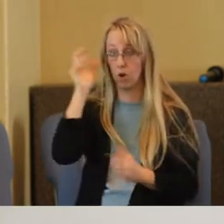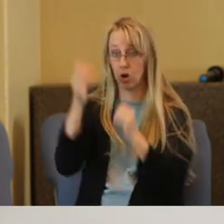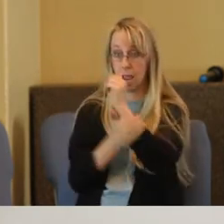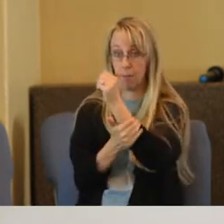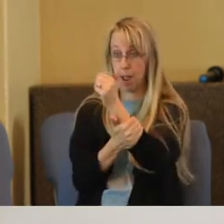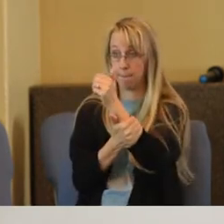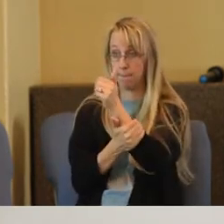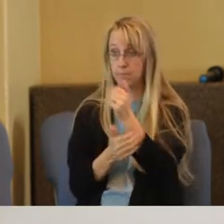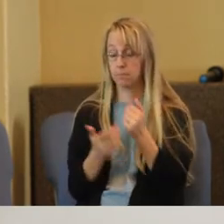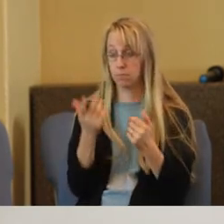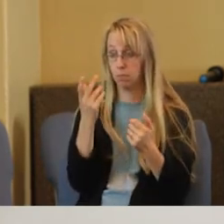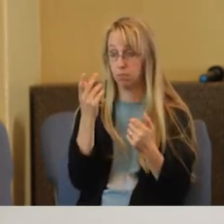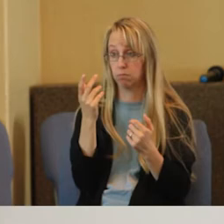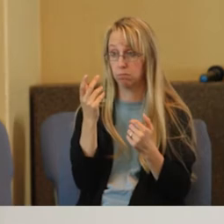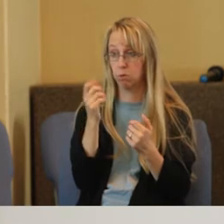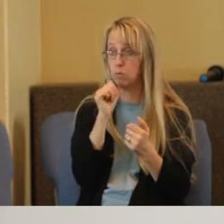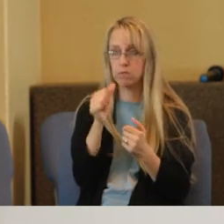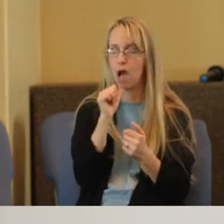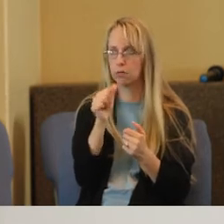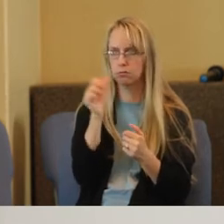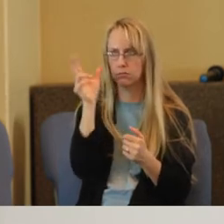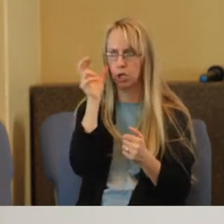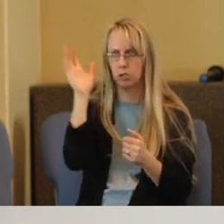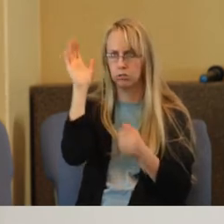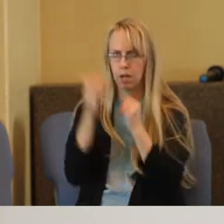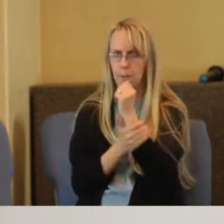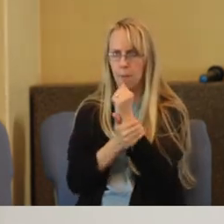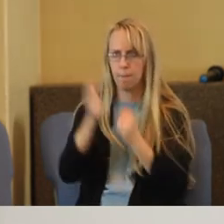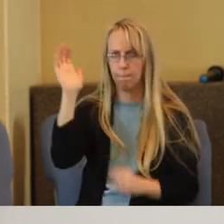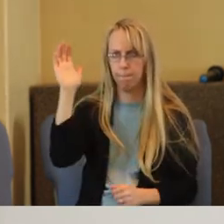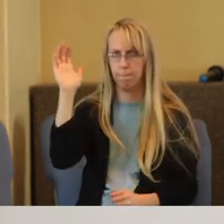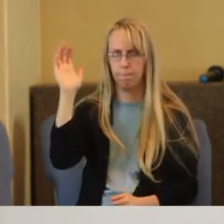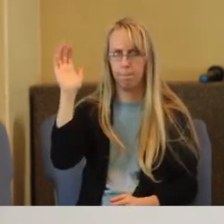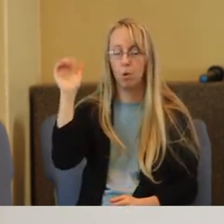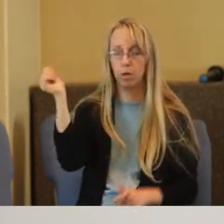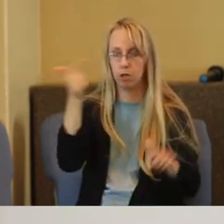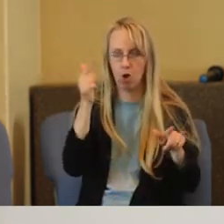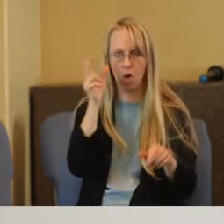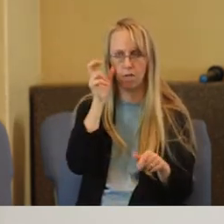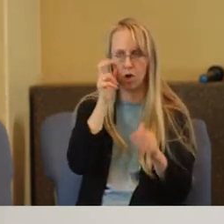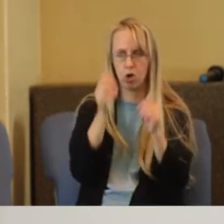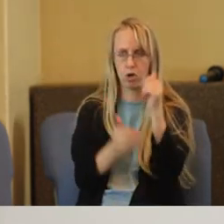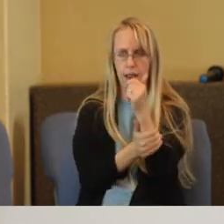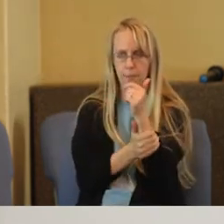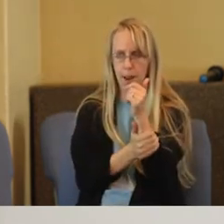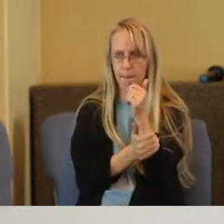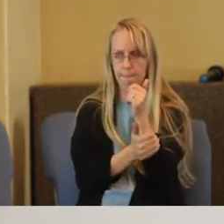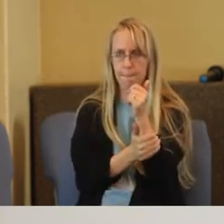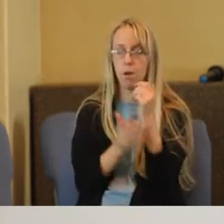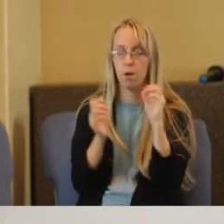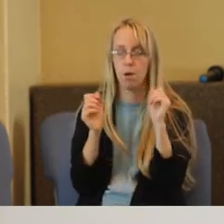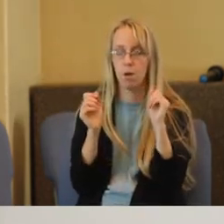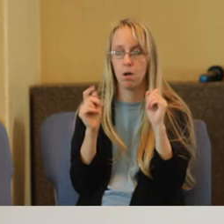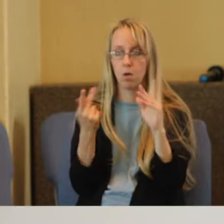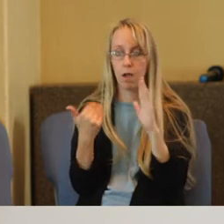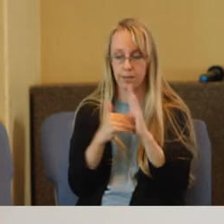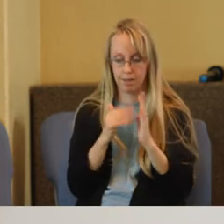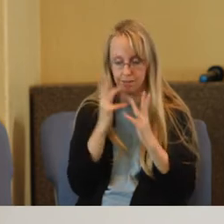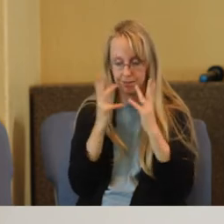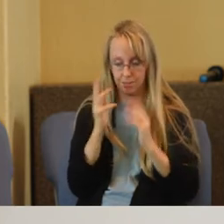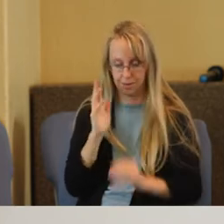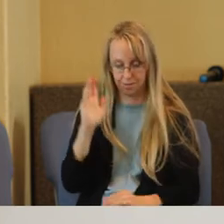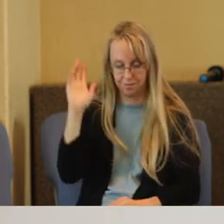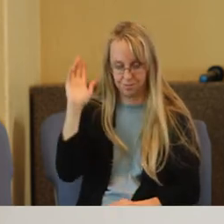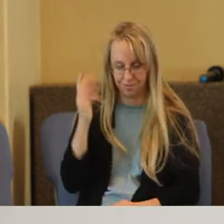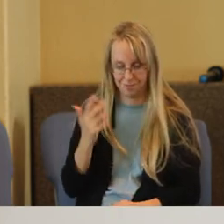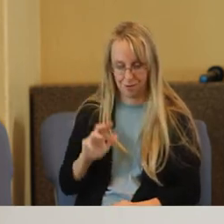Who has not heard of Abraham in the Bible? Okay, so everybody here has heard of Abraham in the Bible. If you again, are too embarrassed